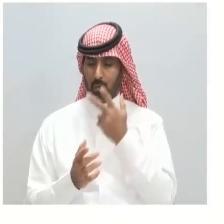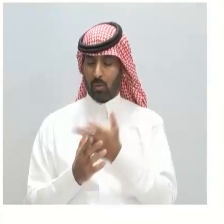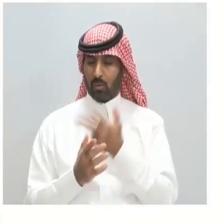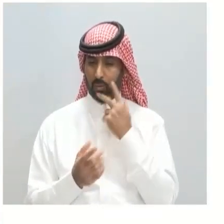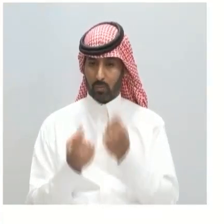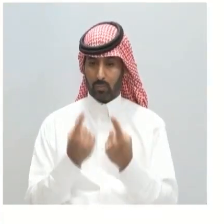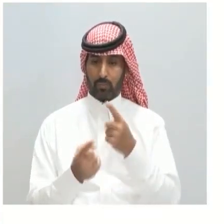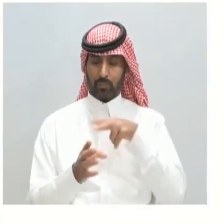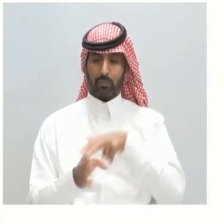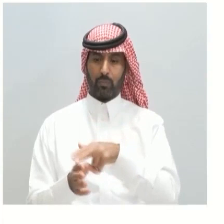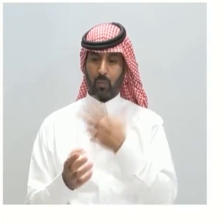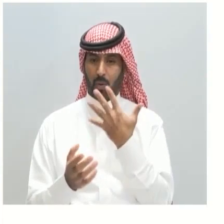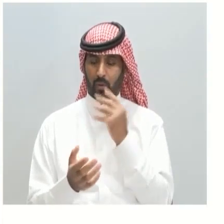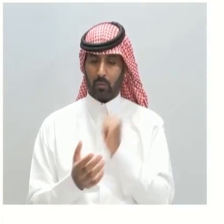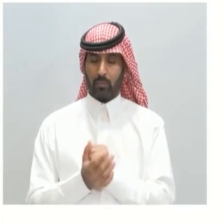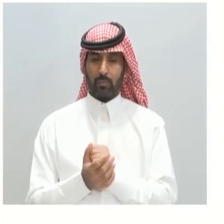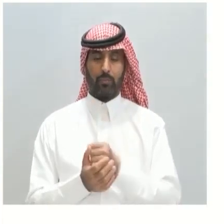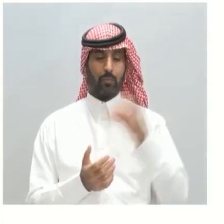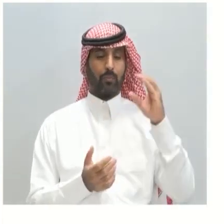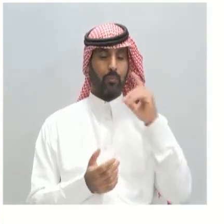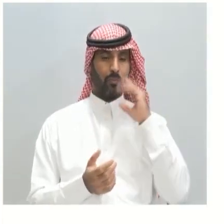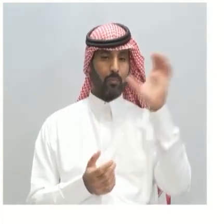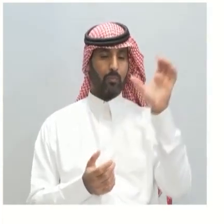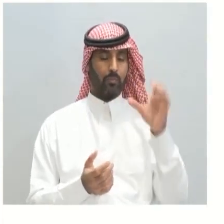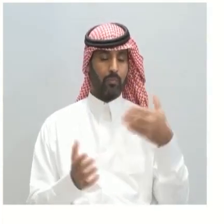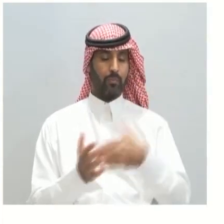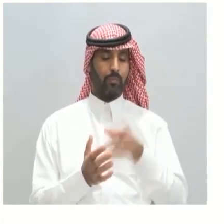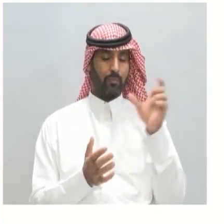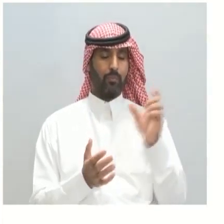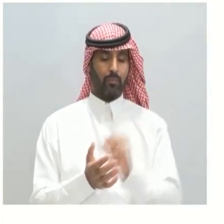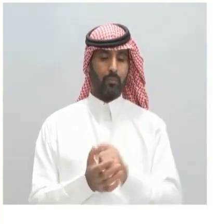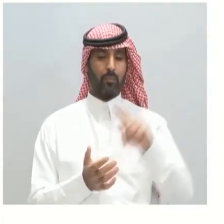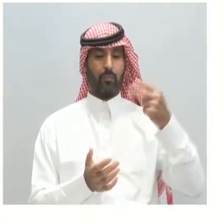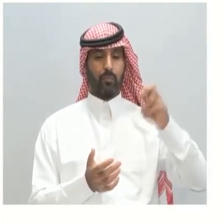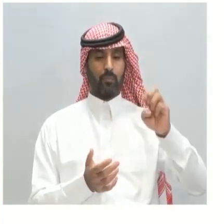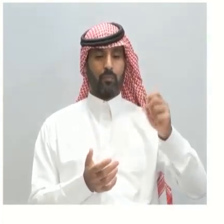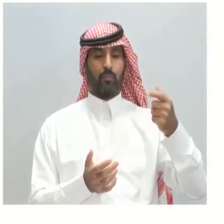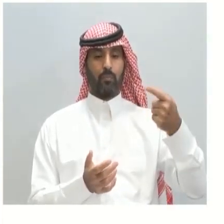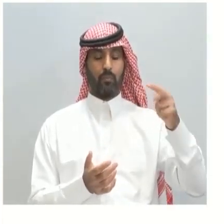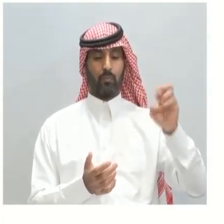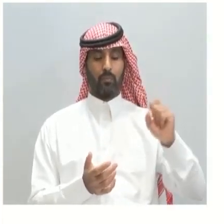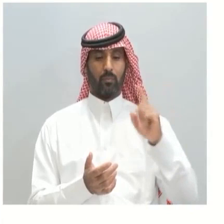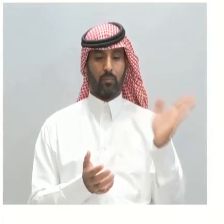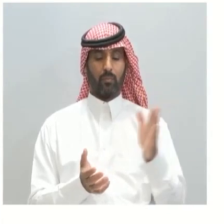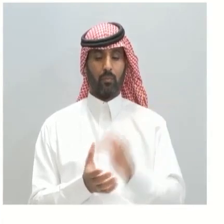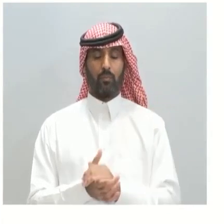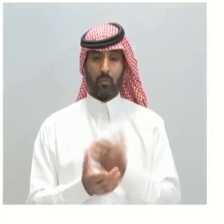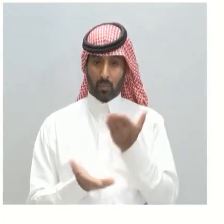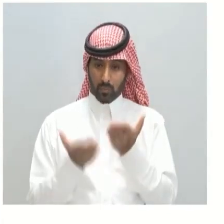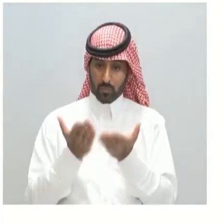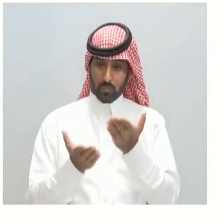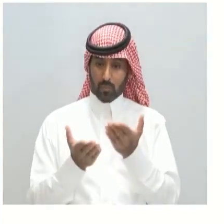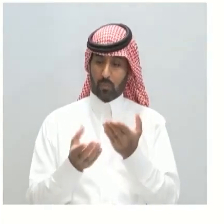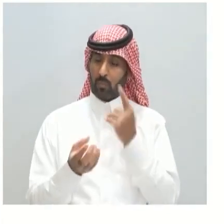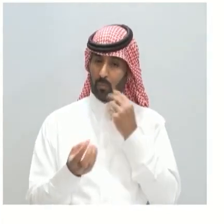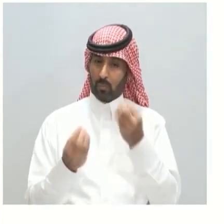the park. Exercise C here, finish each sentence with the comparative. So we'll be finishing